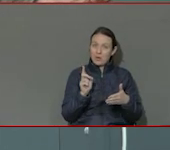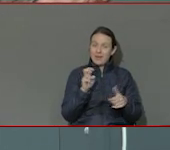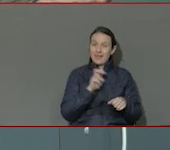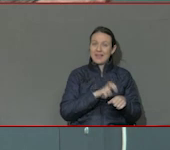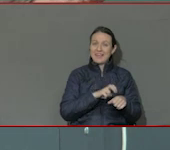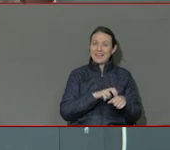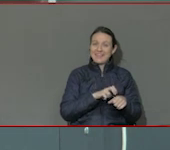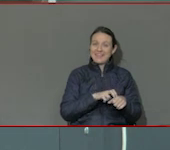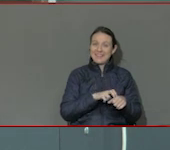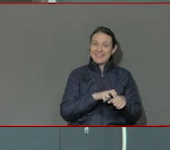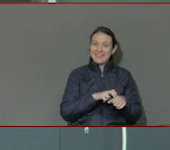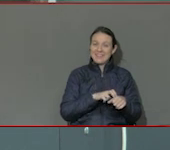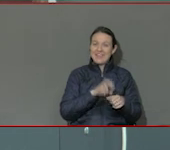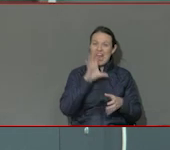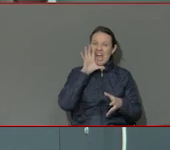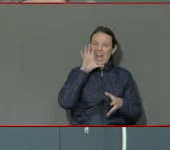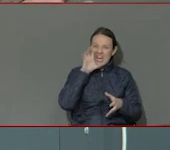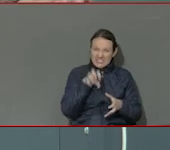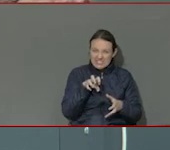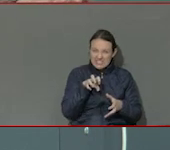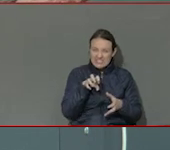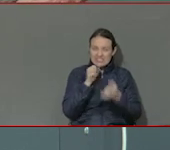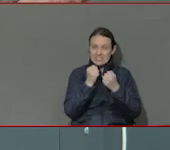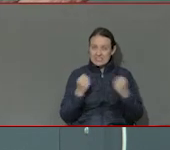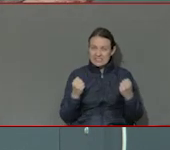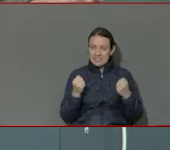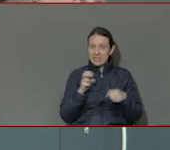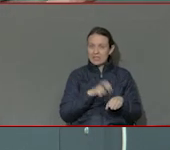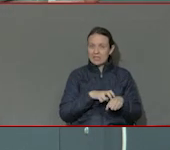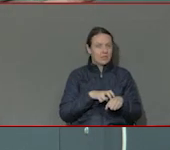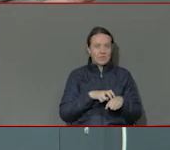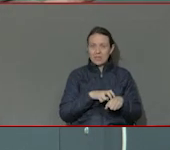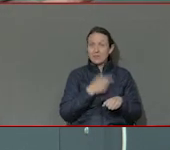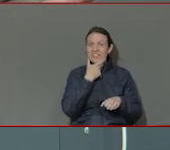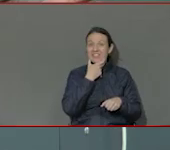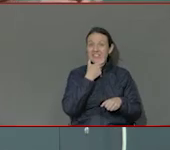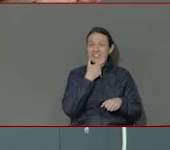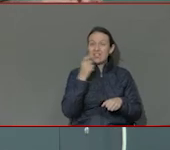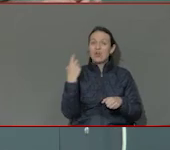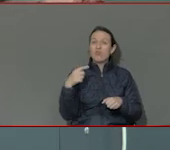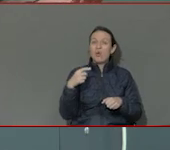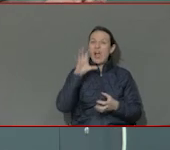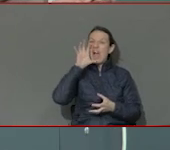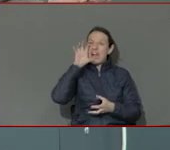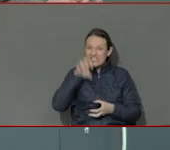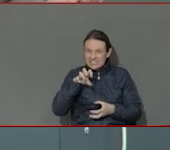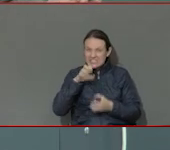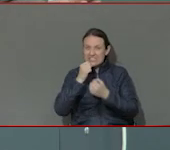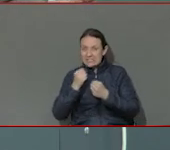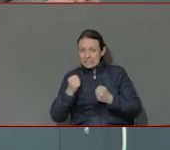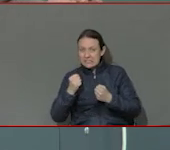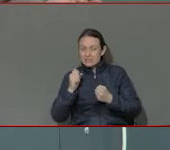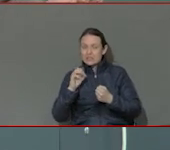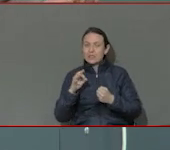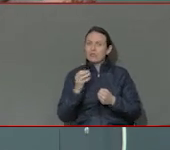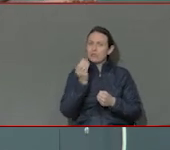what? Less biting force, because we use the jaws to do what? To bite. Okay? So, if the food is